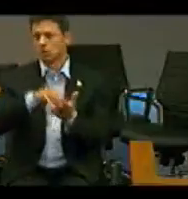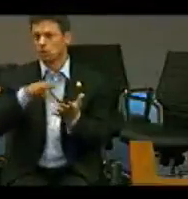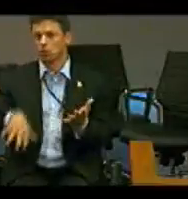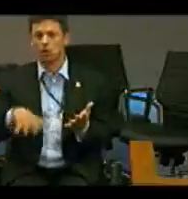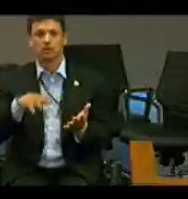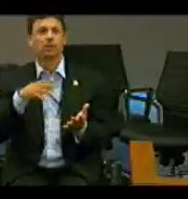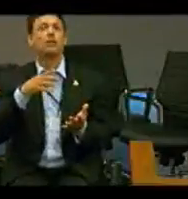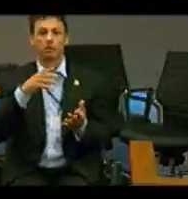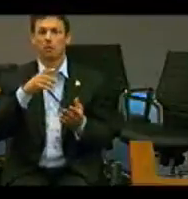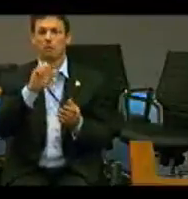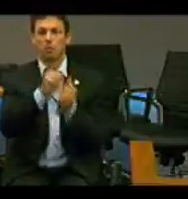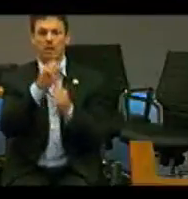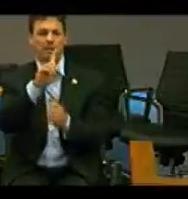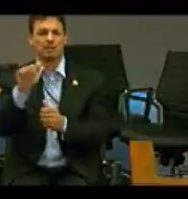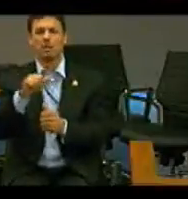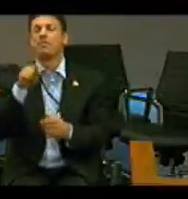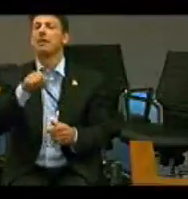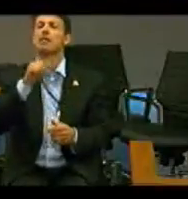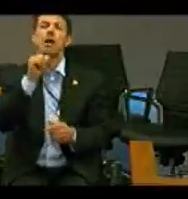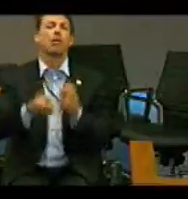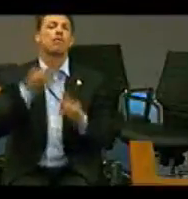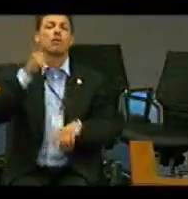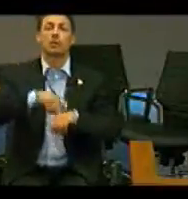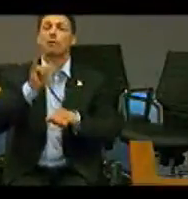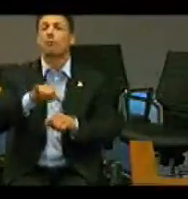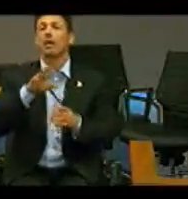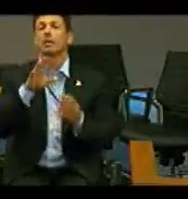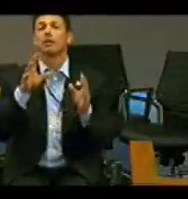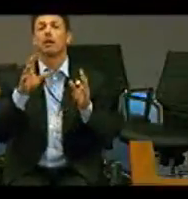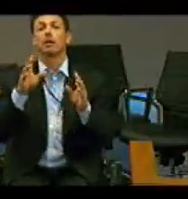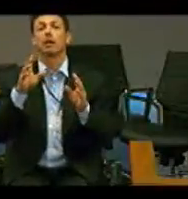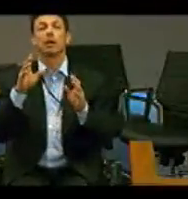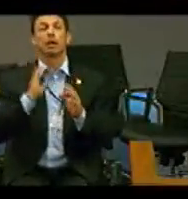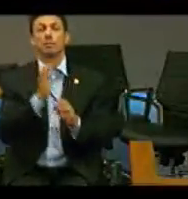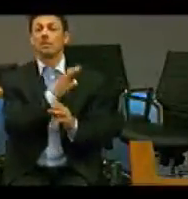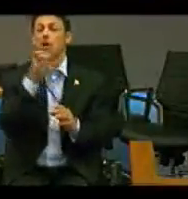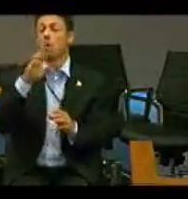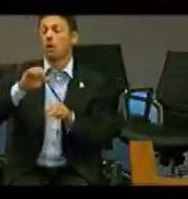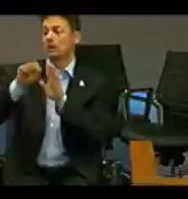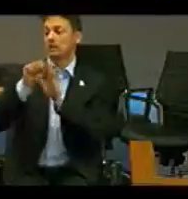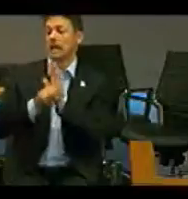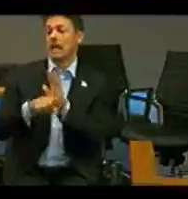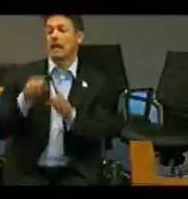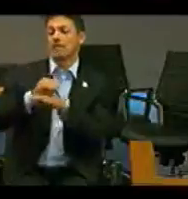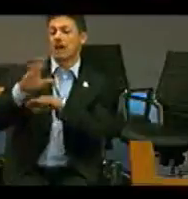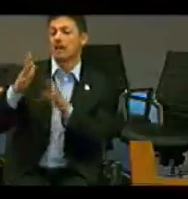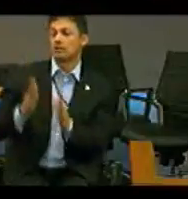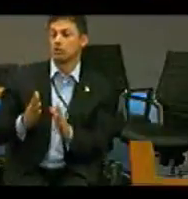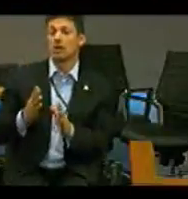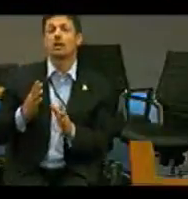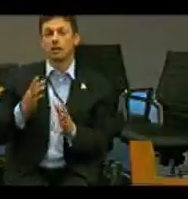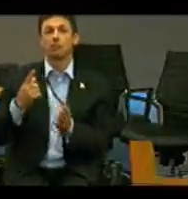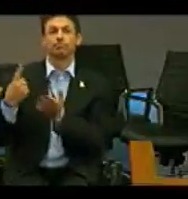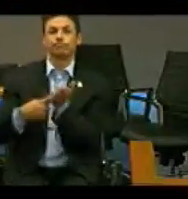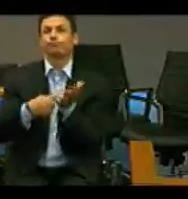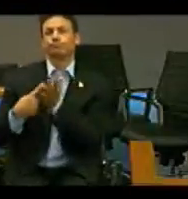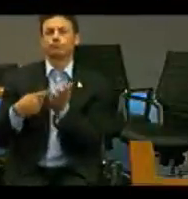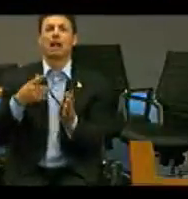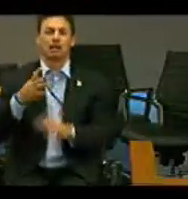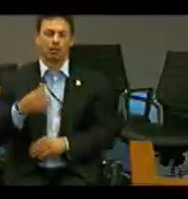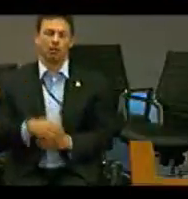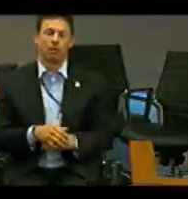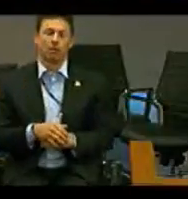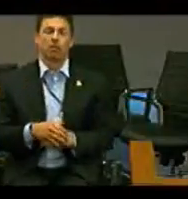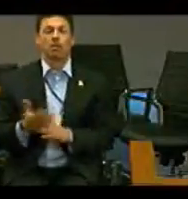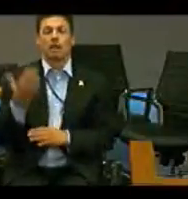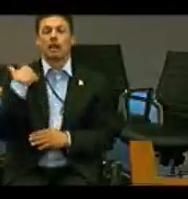with disabilities. This is not the first time the Commission or our state advisory committees have taken up the issue of school discipline. In just the